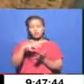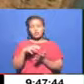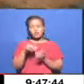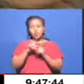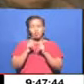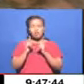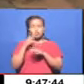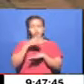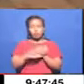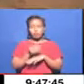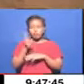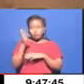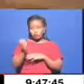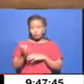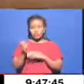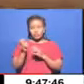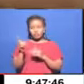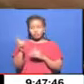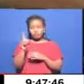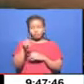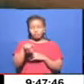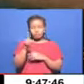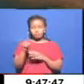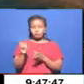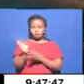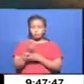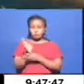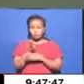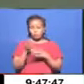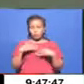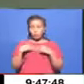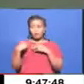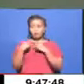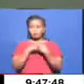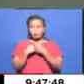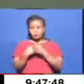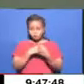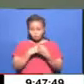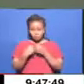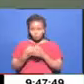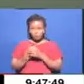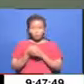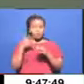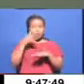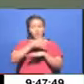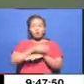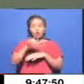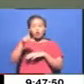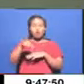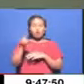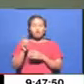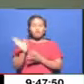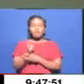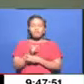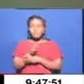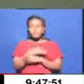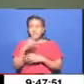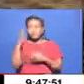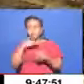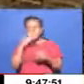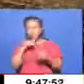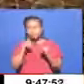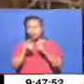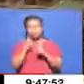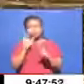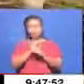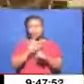fish species, is facing its biggest survival battle yet. Overfishing, pollution and undersized fishing are threatening to wipe out the